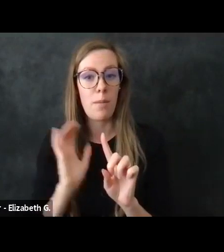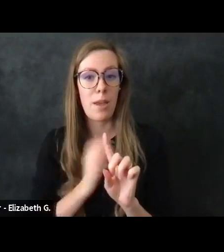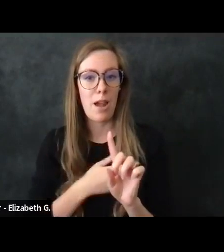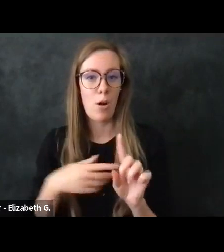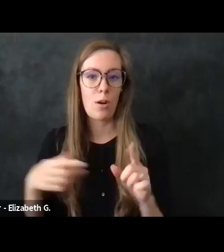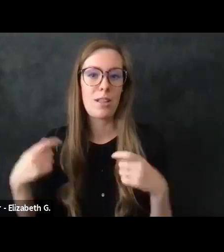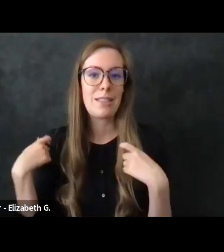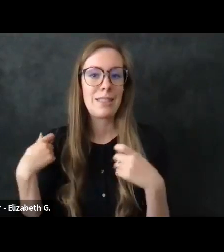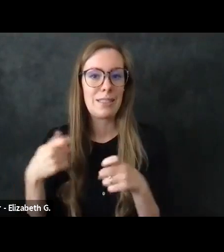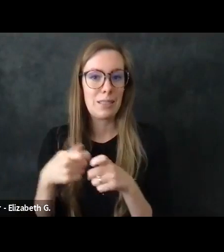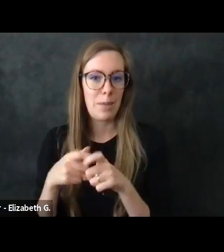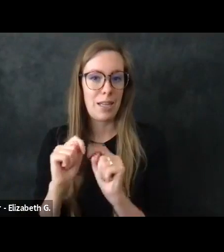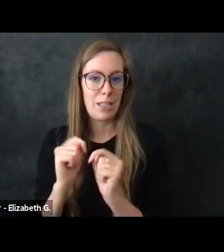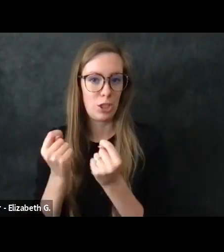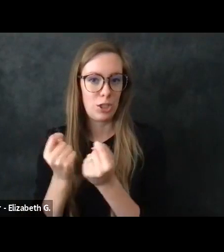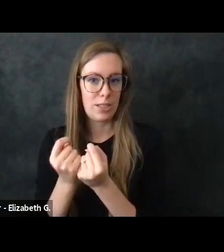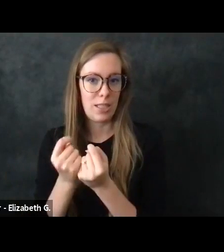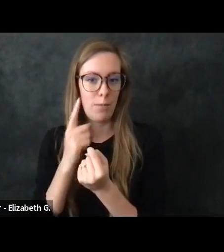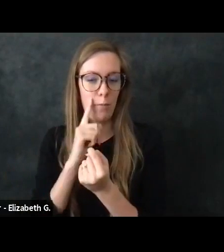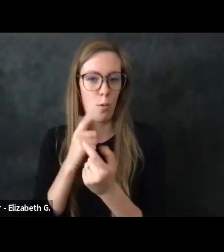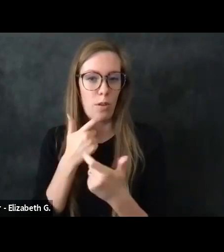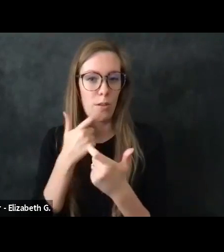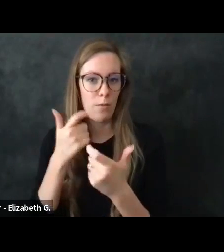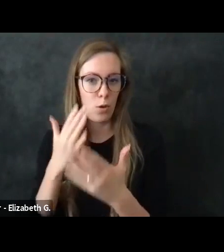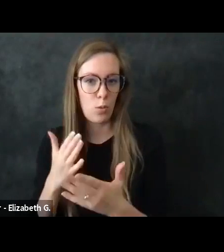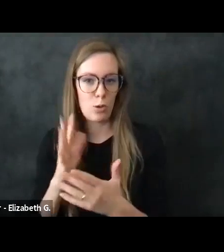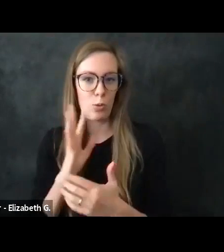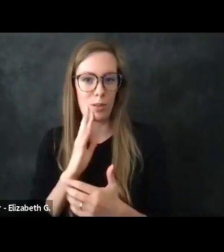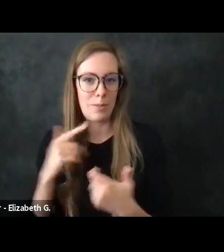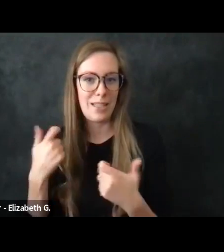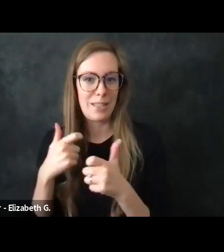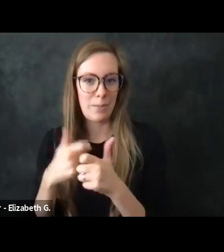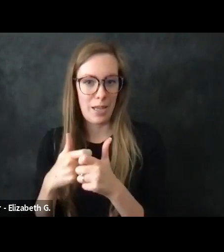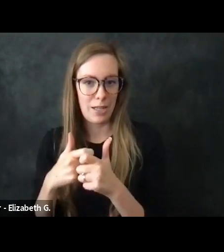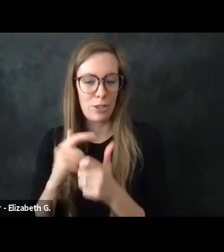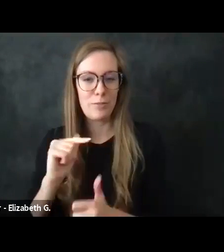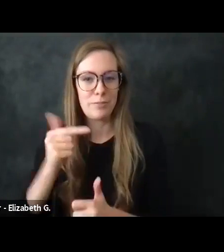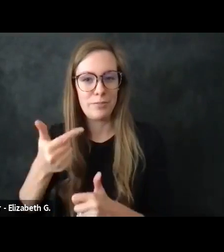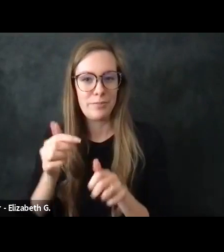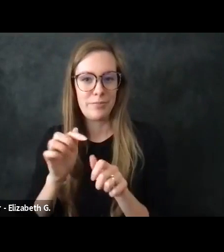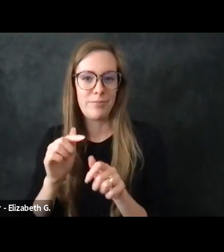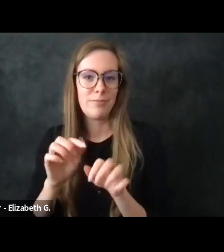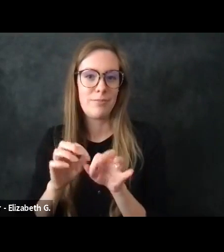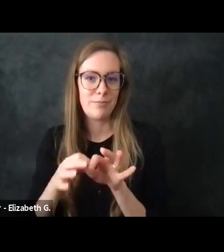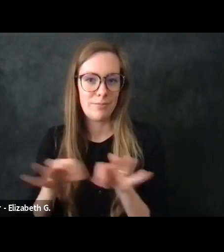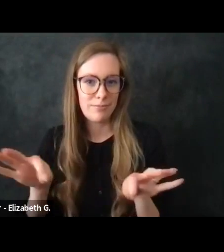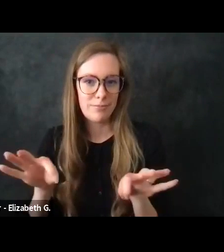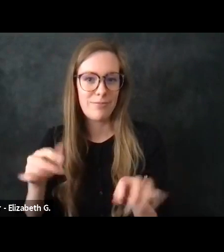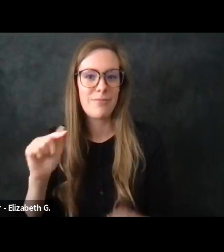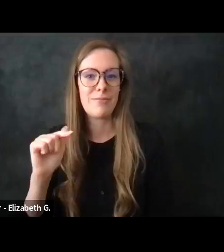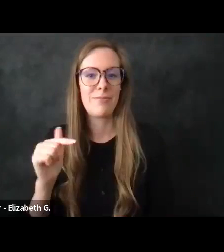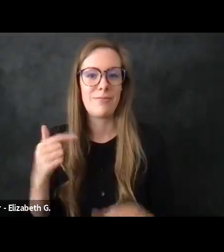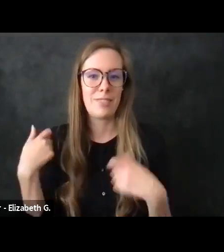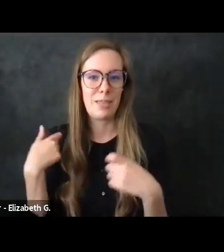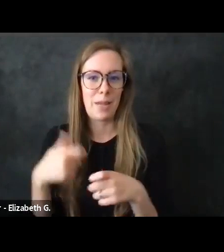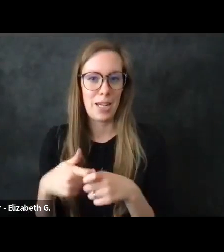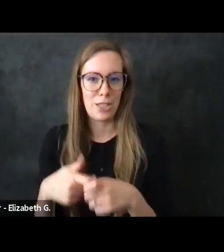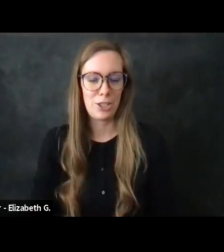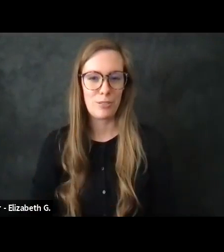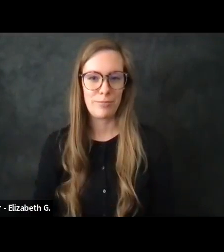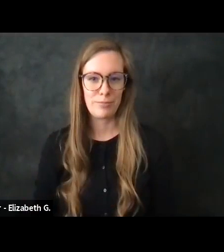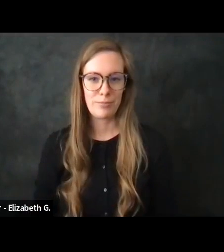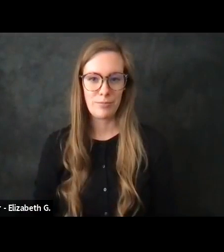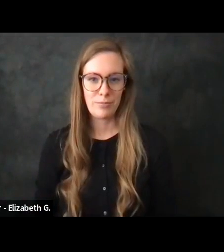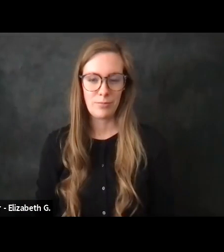from our communications team for our Spanish-speaking viewers. Gilbert? Buenas tardes y bienvenidos a la sesión informativa organizada